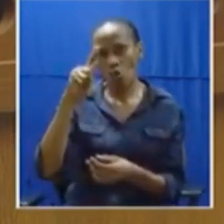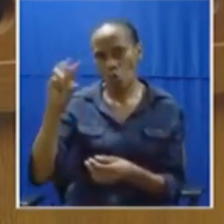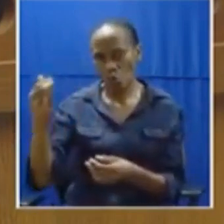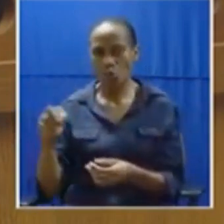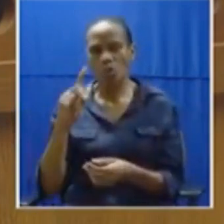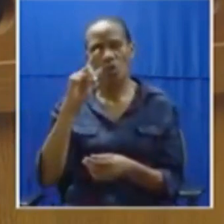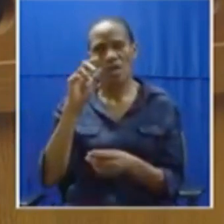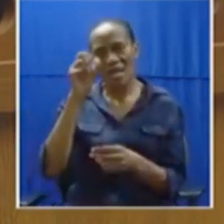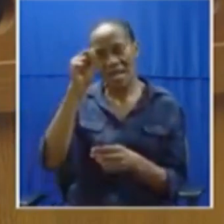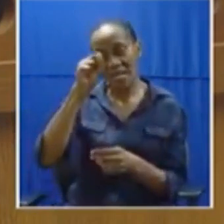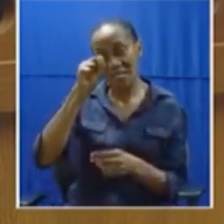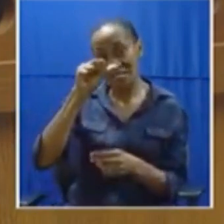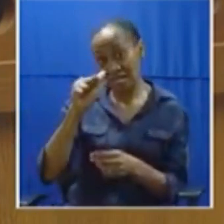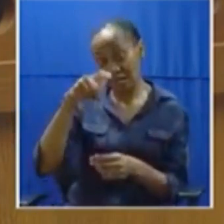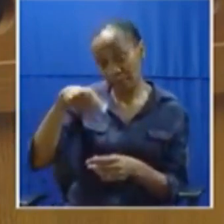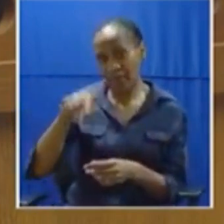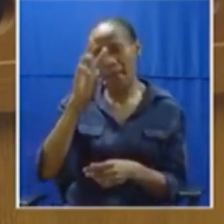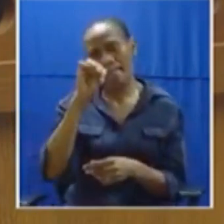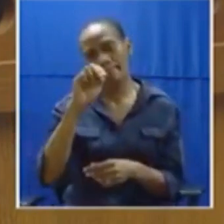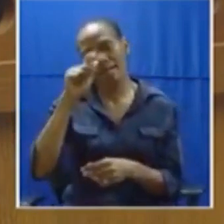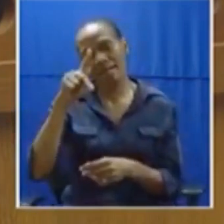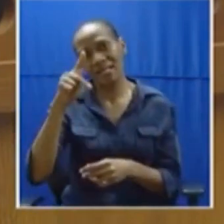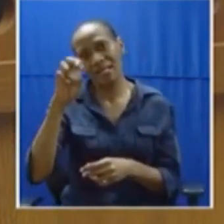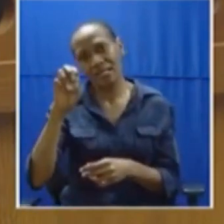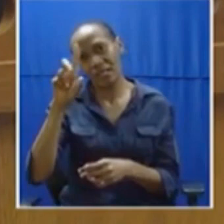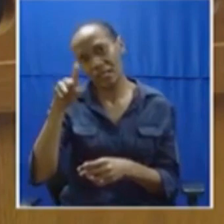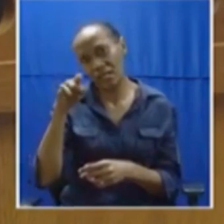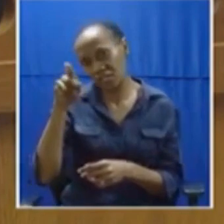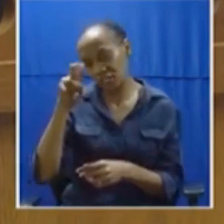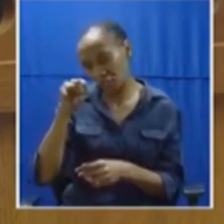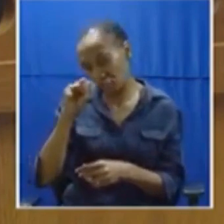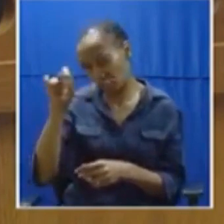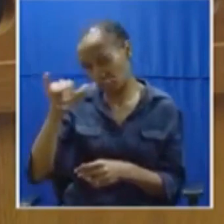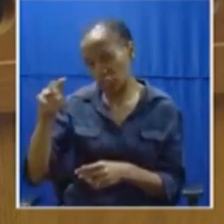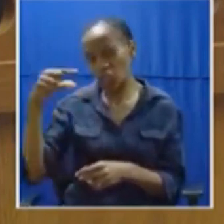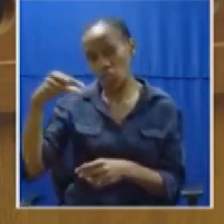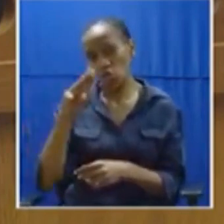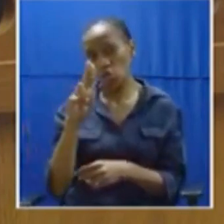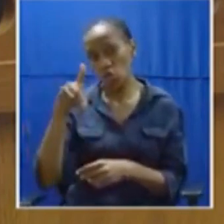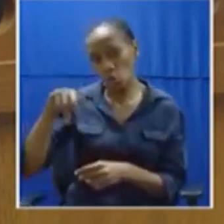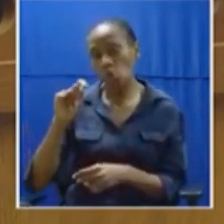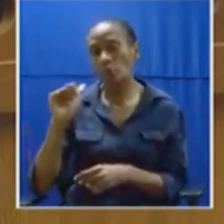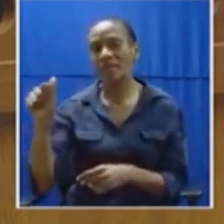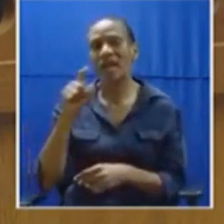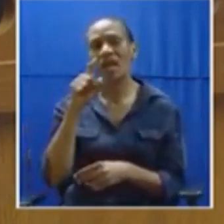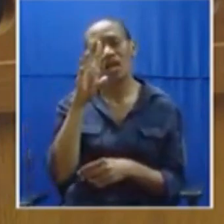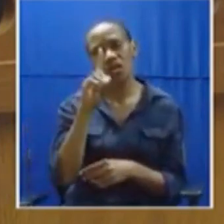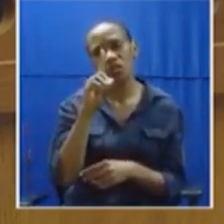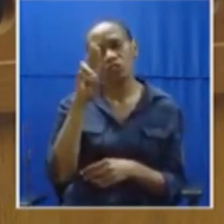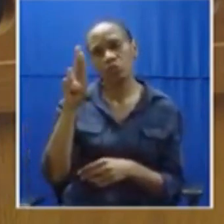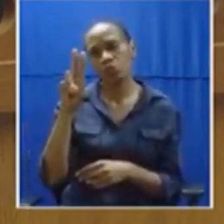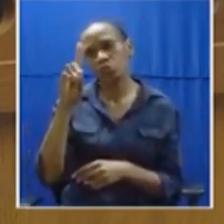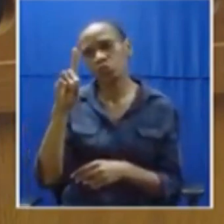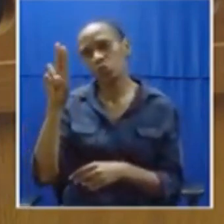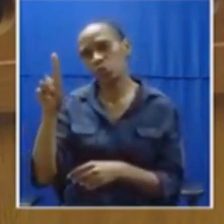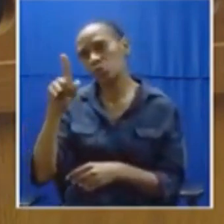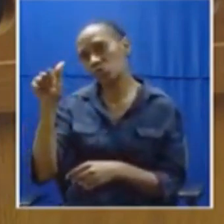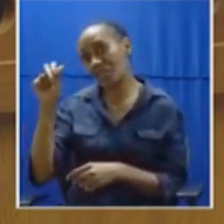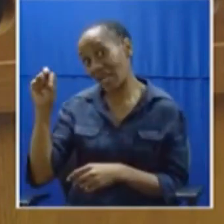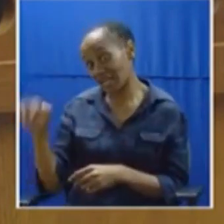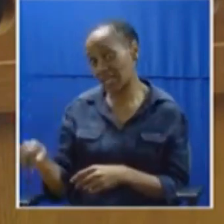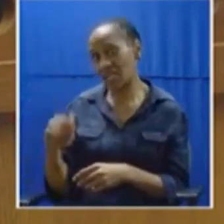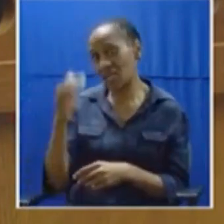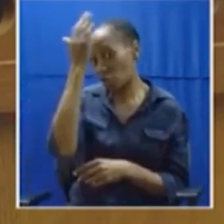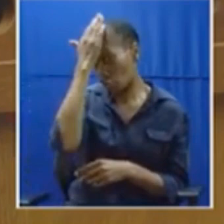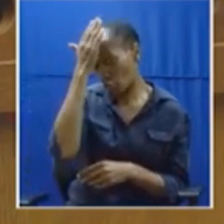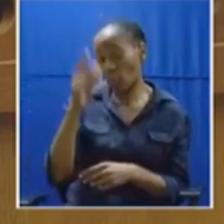Just Coal, McKinsey, the Bank of Baroda, the Gupta brothers, Duduzane Zuma, Jacob Zuma, and Minister Nomvula Mokonyane,